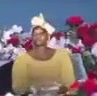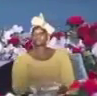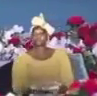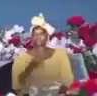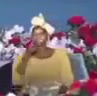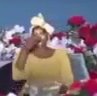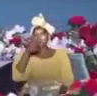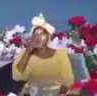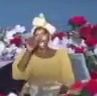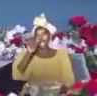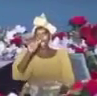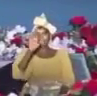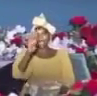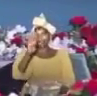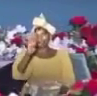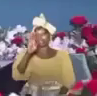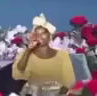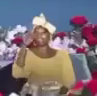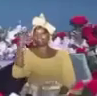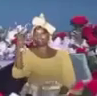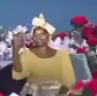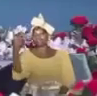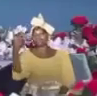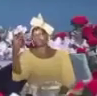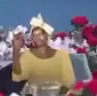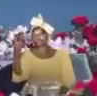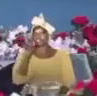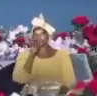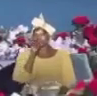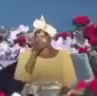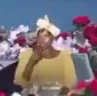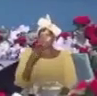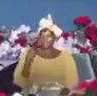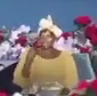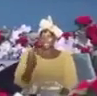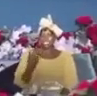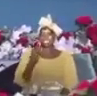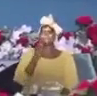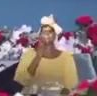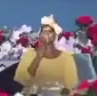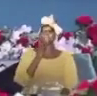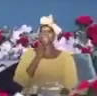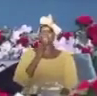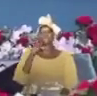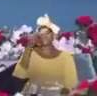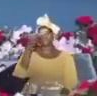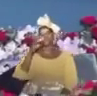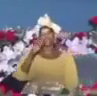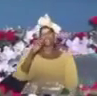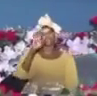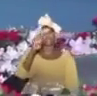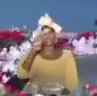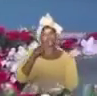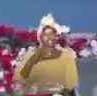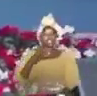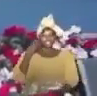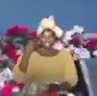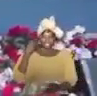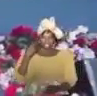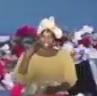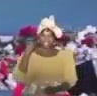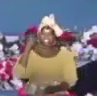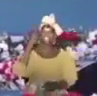Habakkuk chapter 2 and verse 4. You also find that in Hebrews 10 and verse 38. The just shall